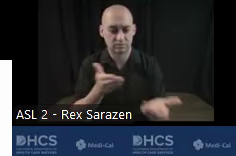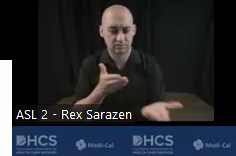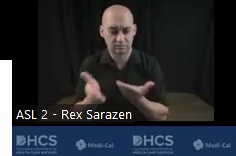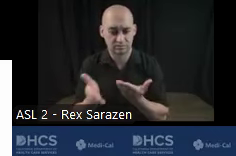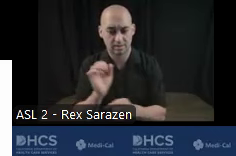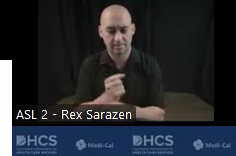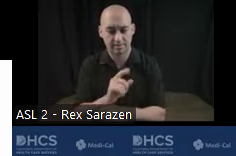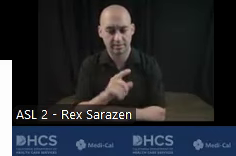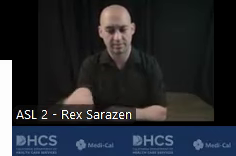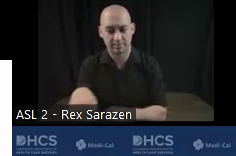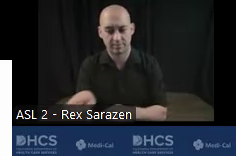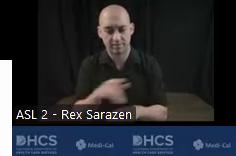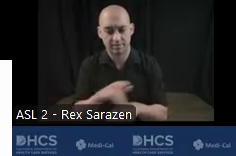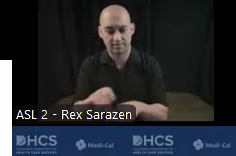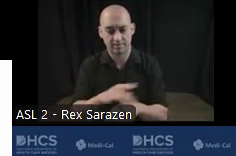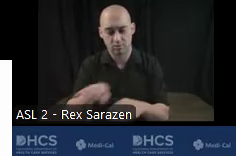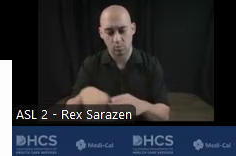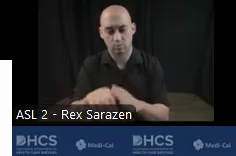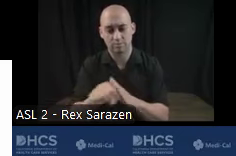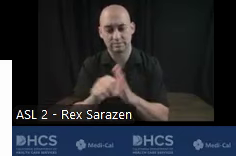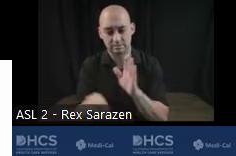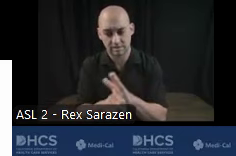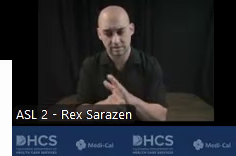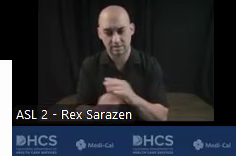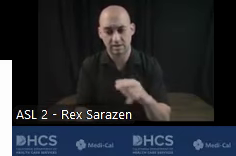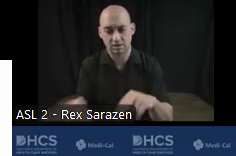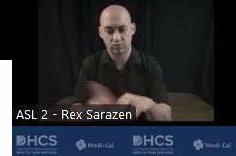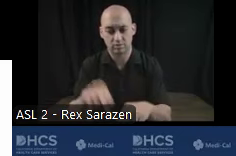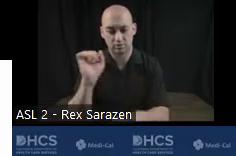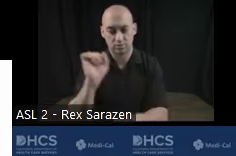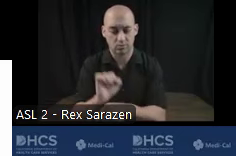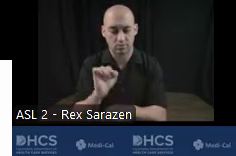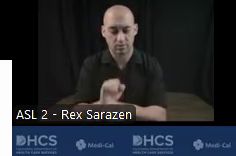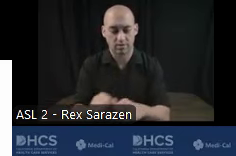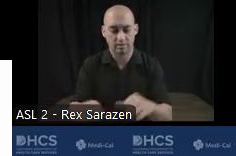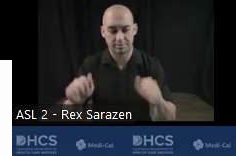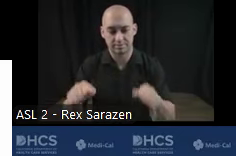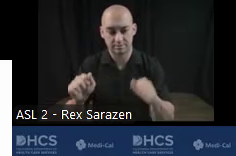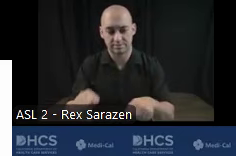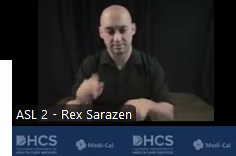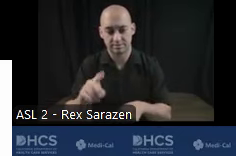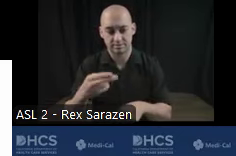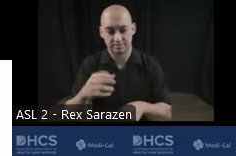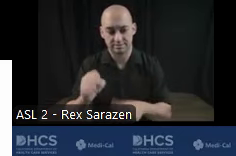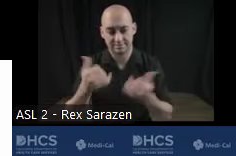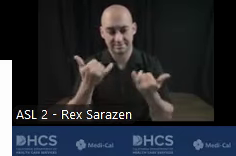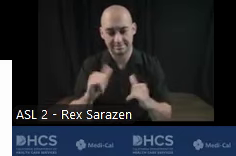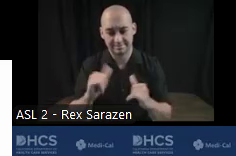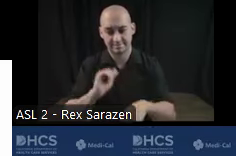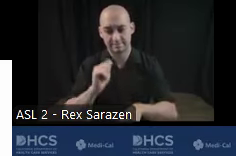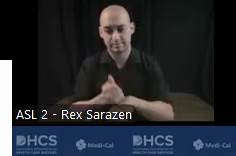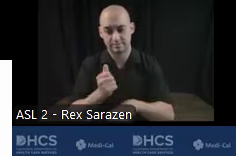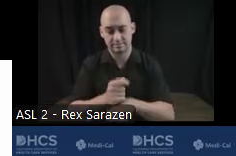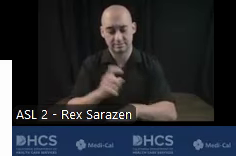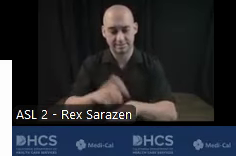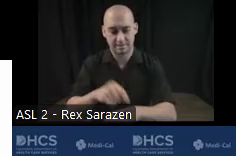available statewide and increasing our waiver capacity. DHCS is still establishing what the timeline for the integration will look